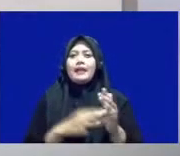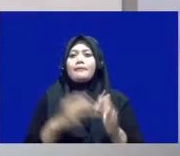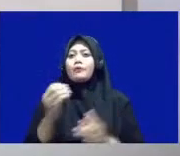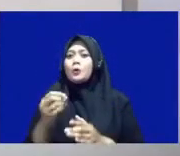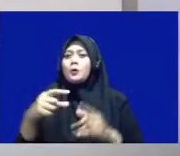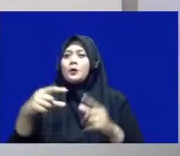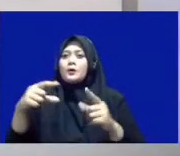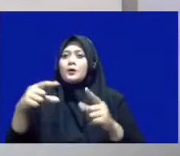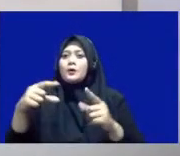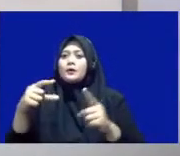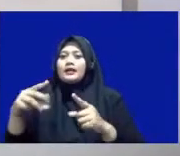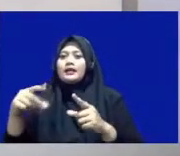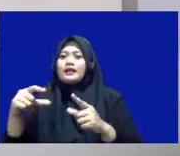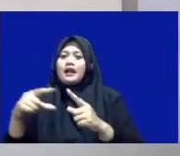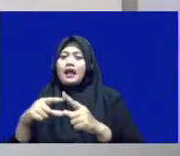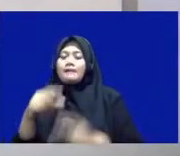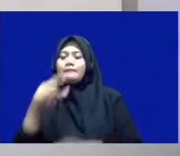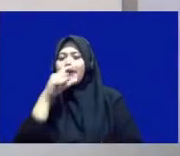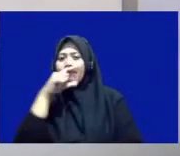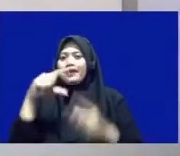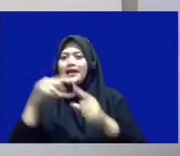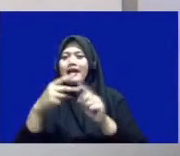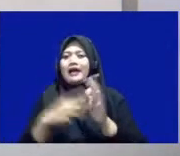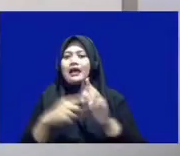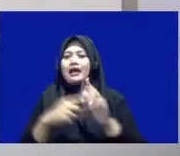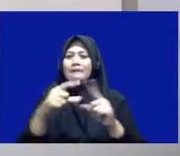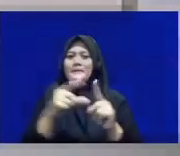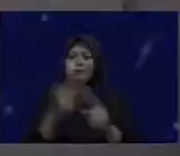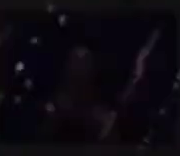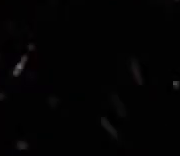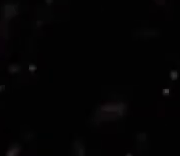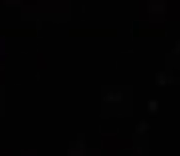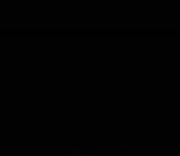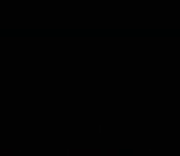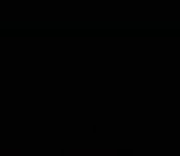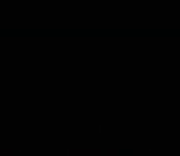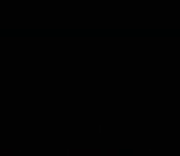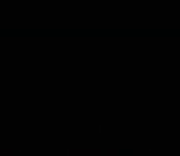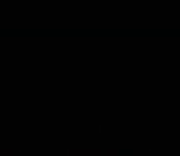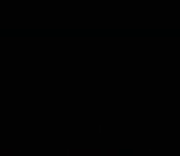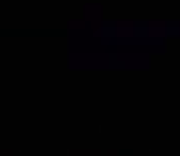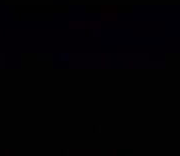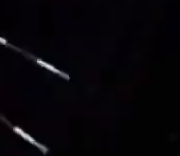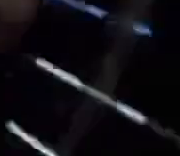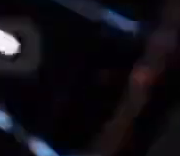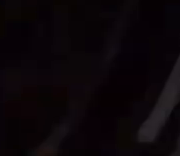to deliver the closing remarks. The time is yours.